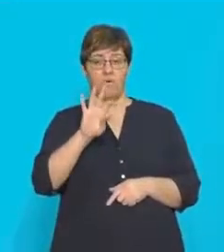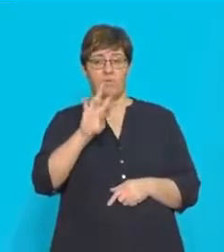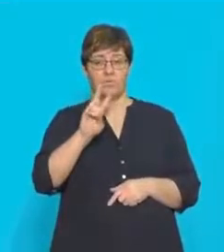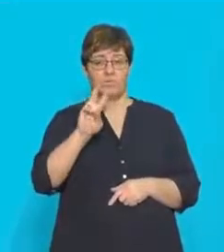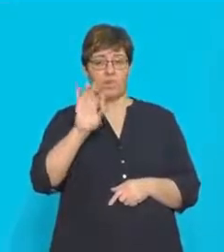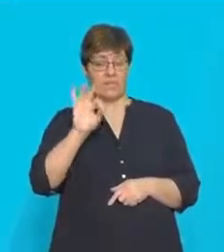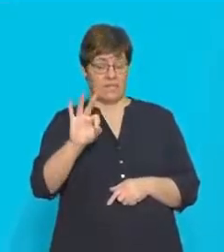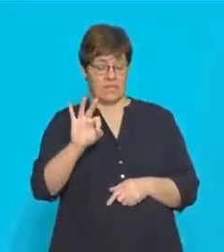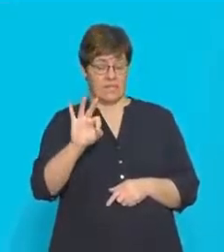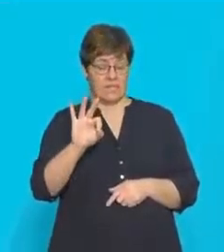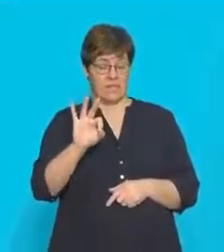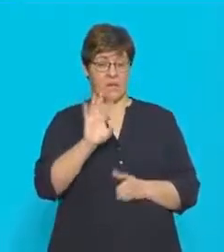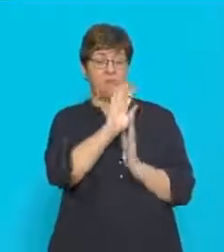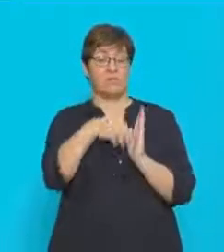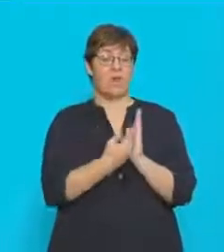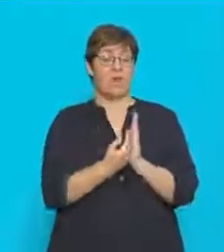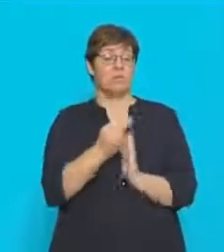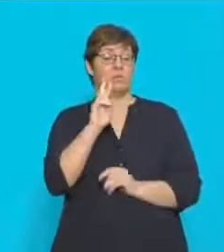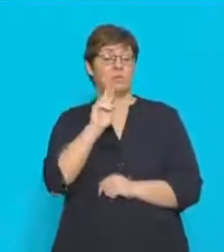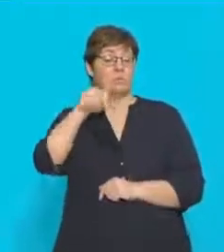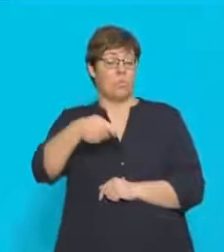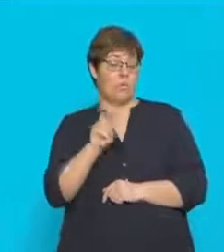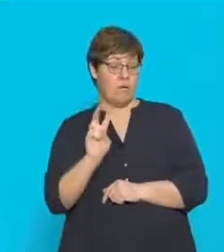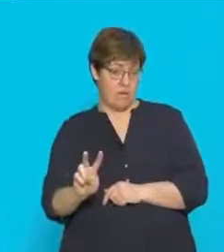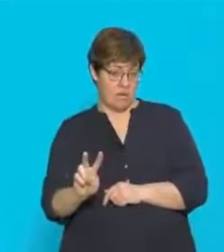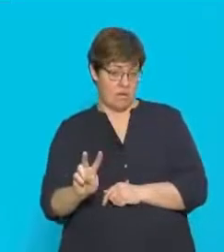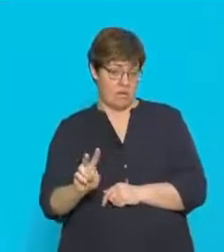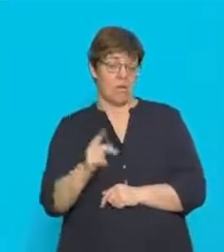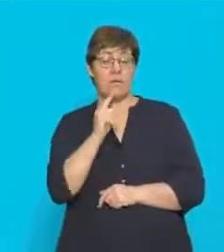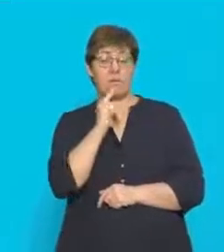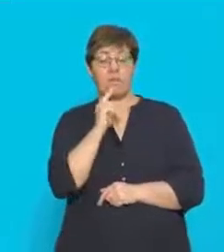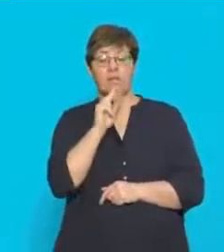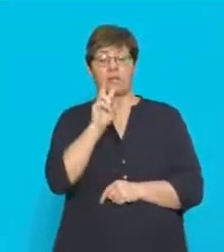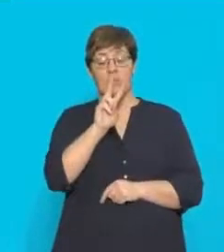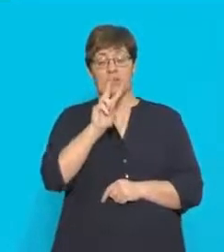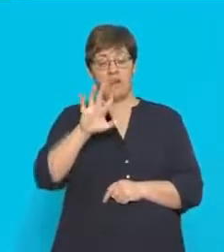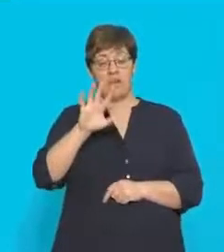25,423, and we've got to round it off to 2 decimals. So we're rounding it off to